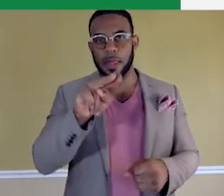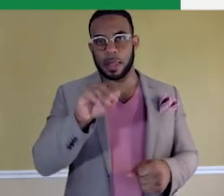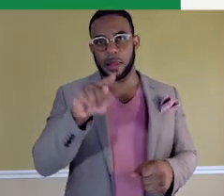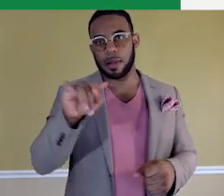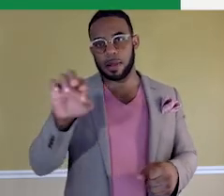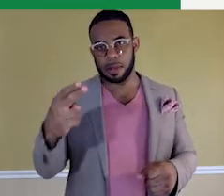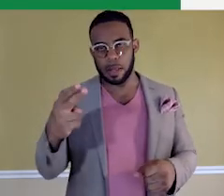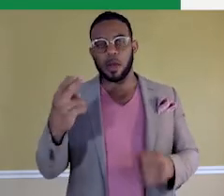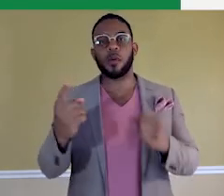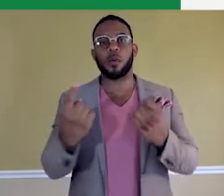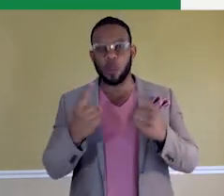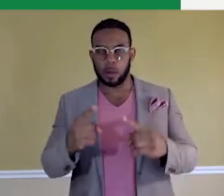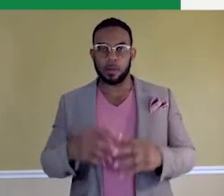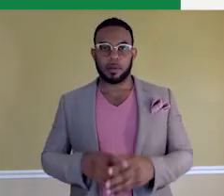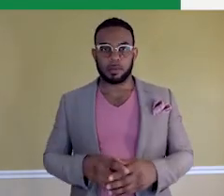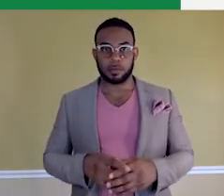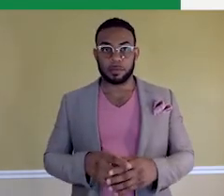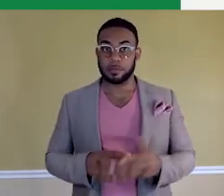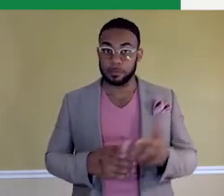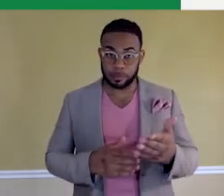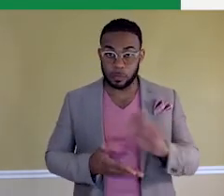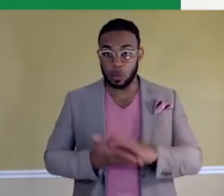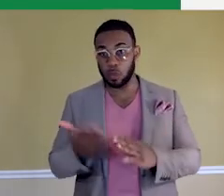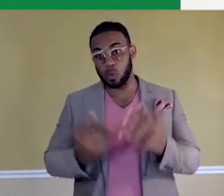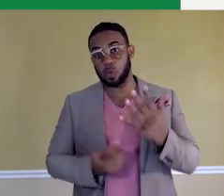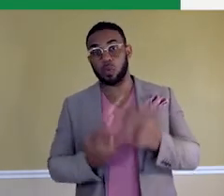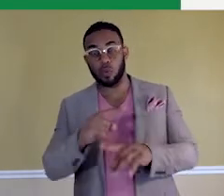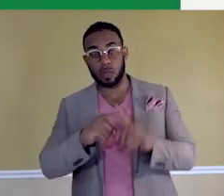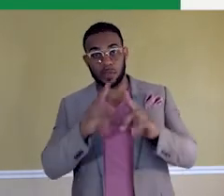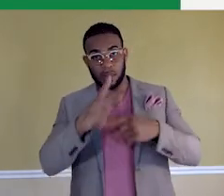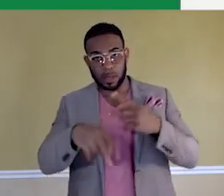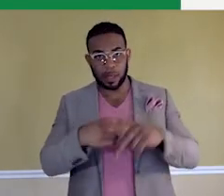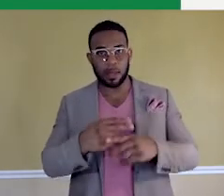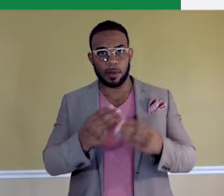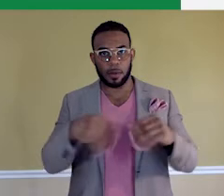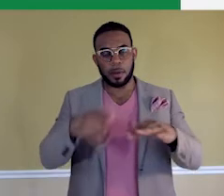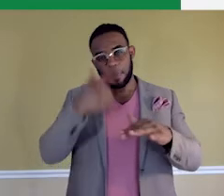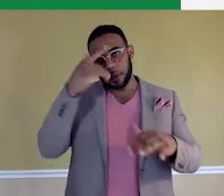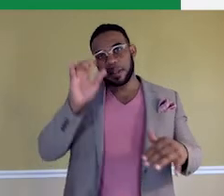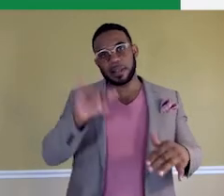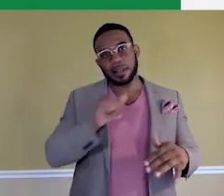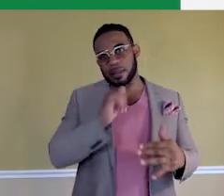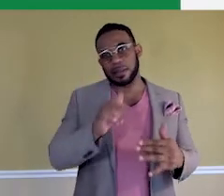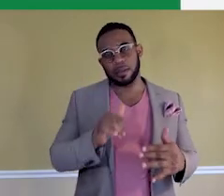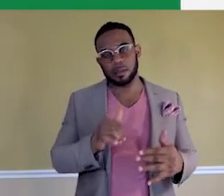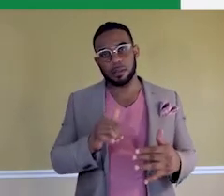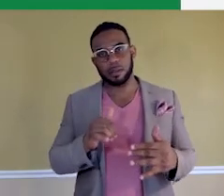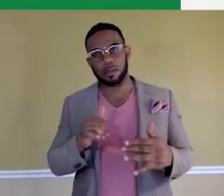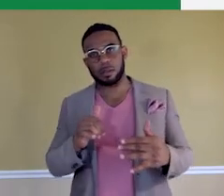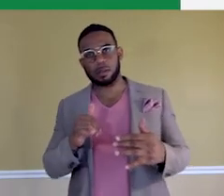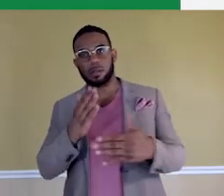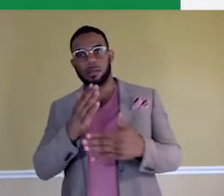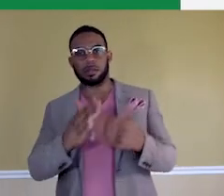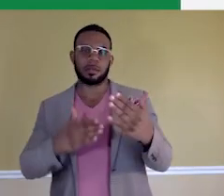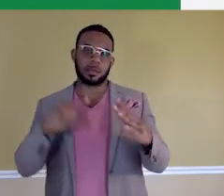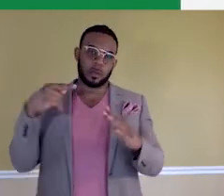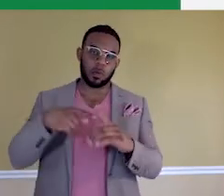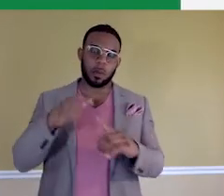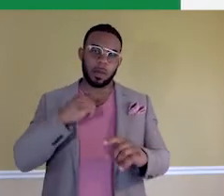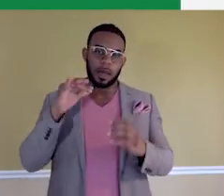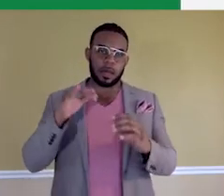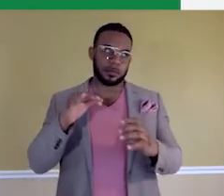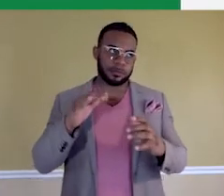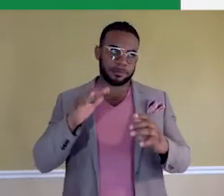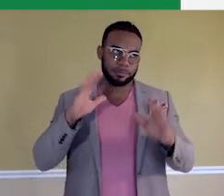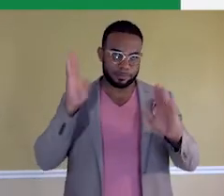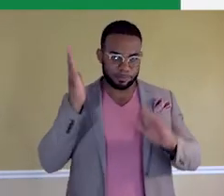work. I'm trying to run through the types of intellectual property because that is not the crux of my conversation tonight. That's not the crux